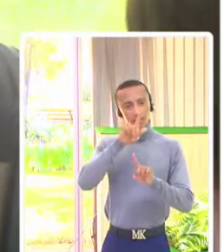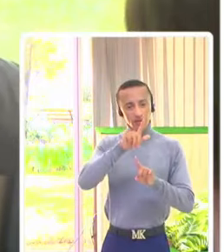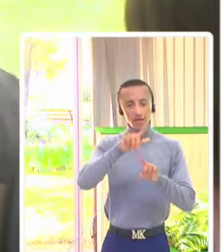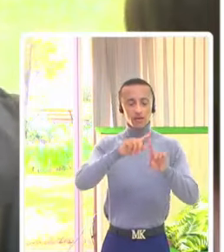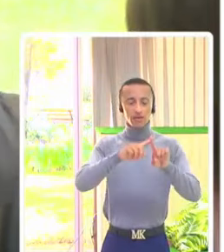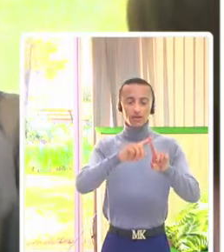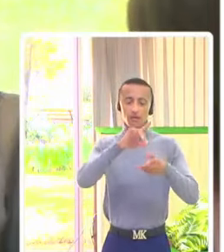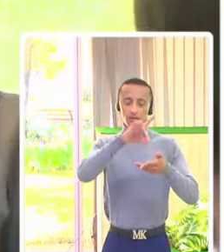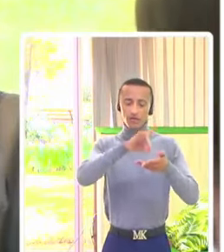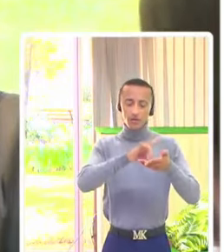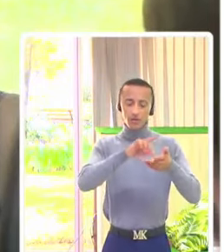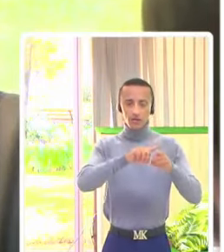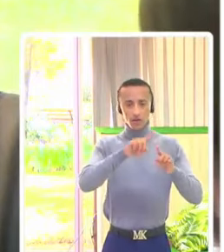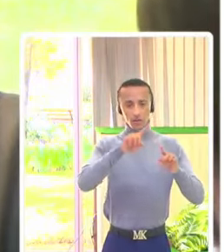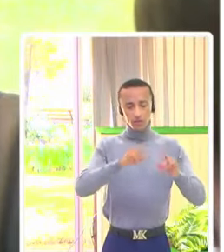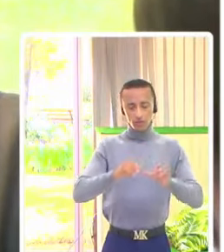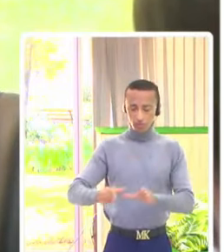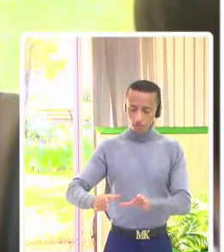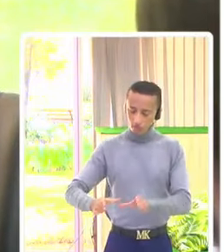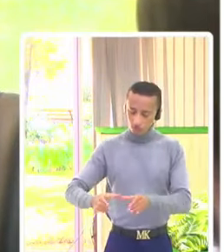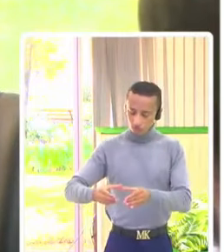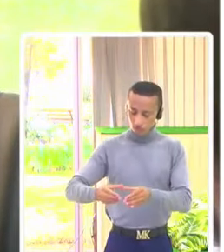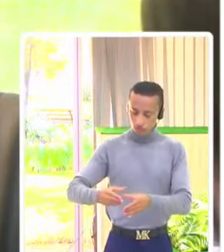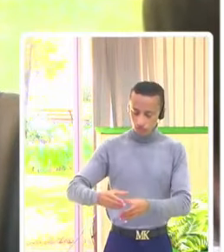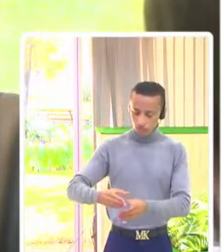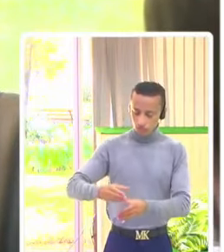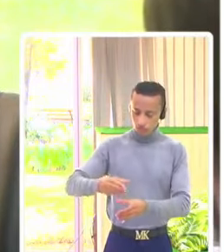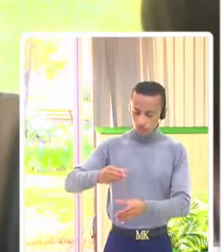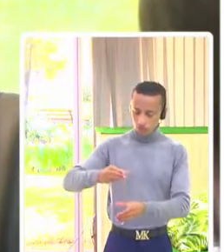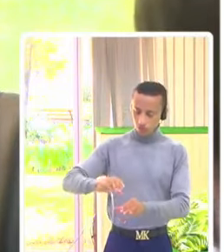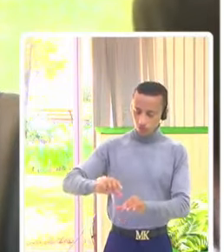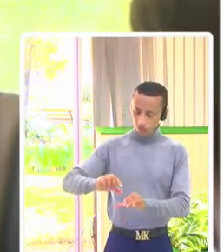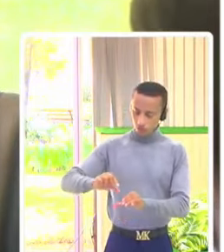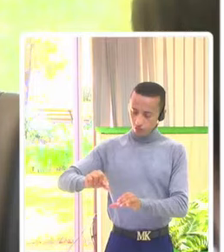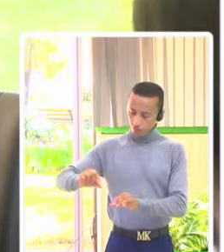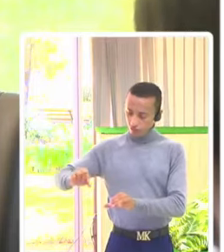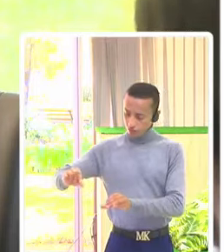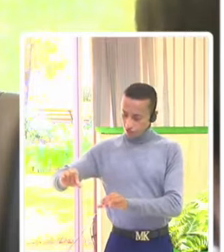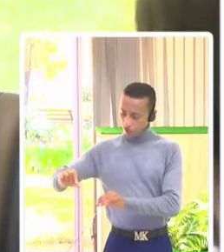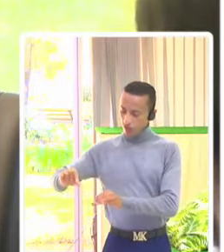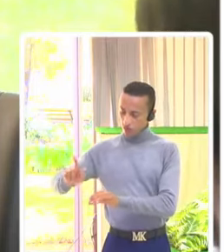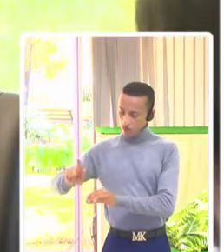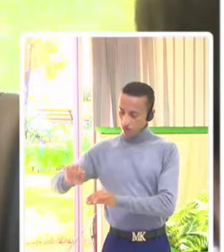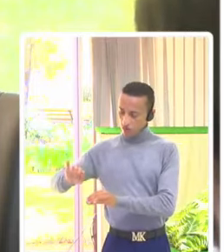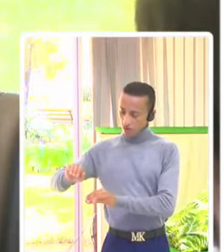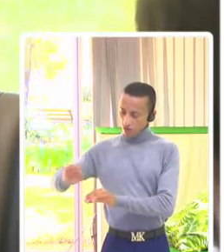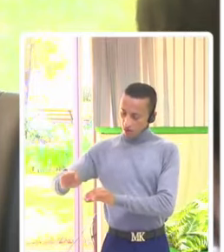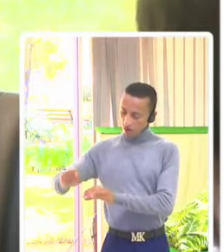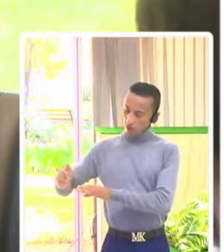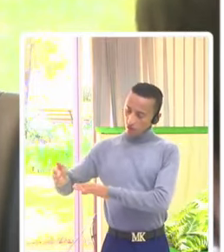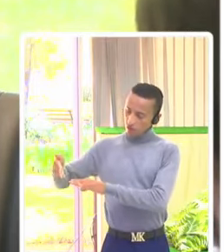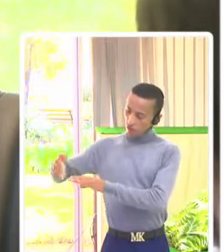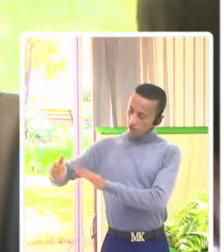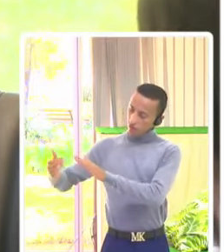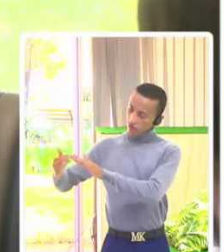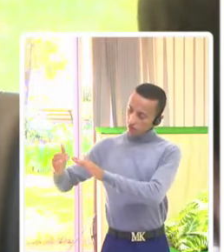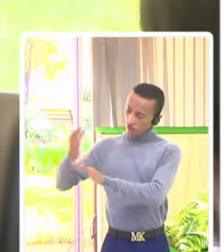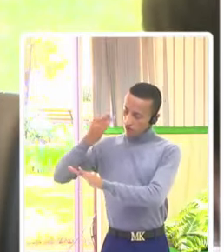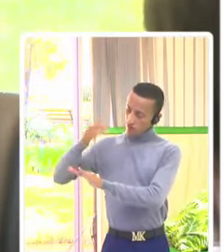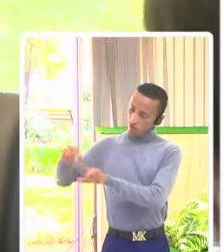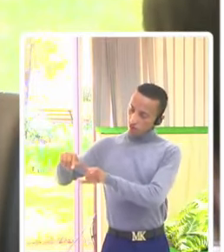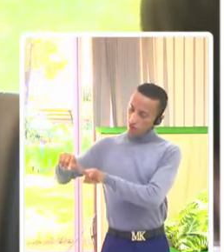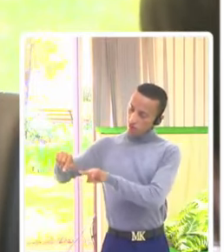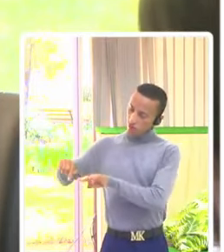metal, tank delivered to you, and people under certain conditions, you could get it for free or